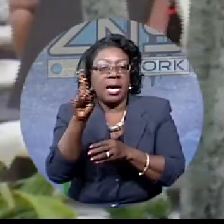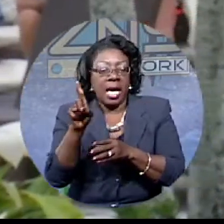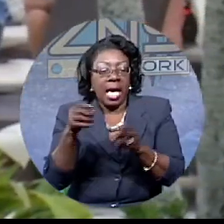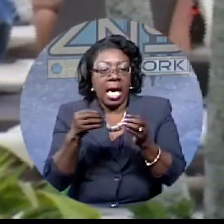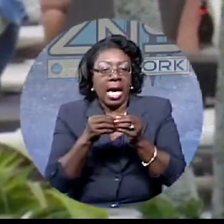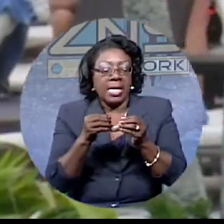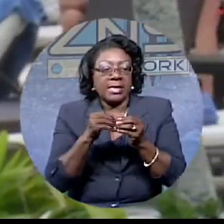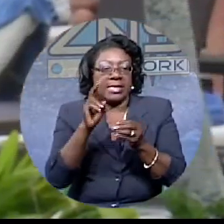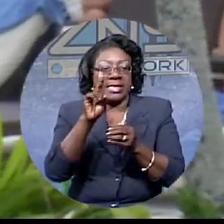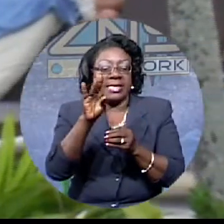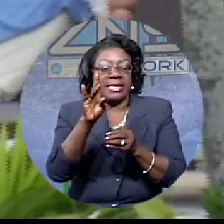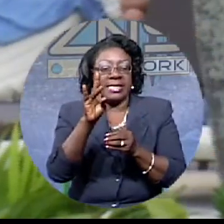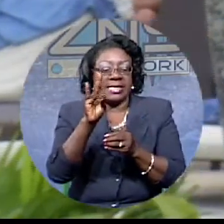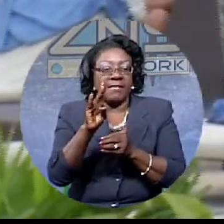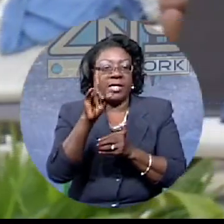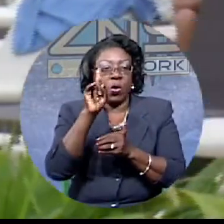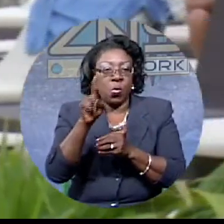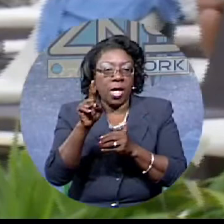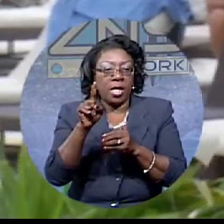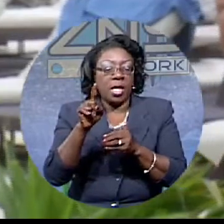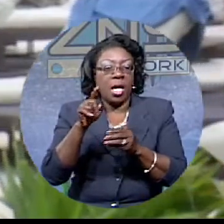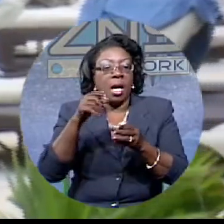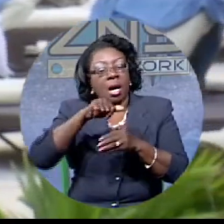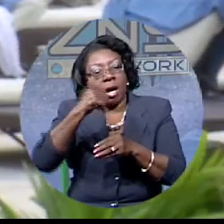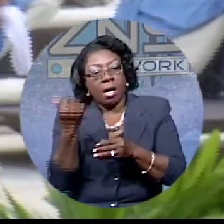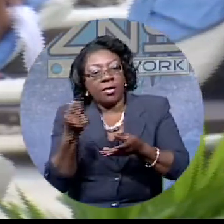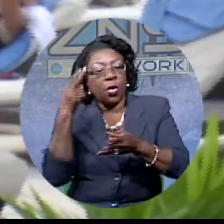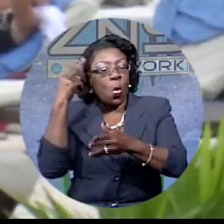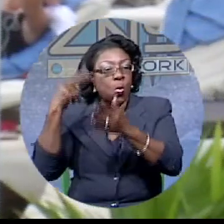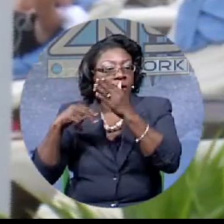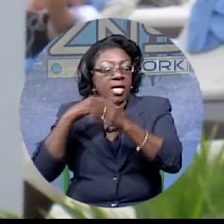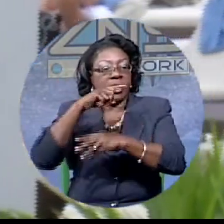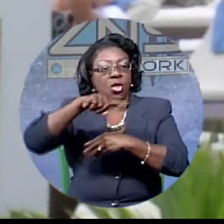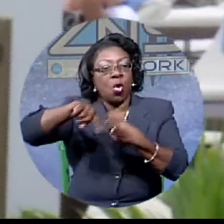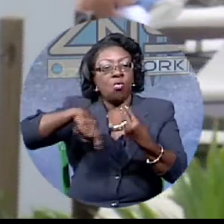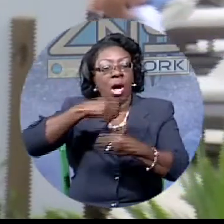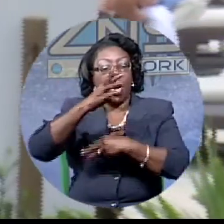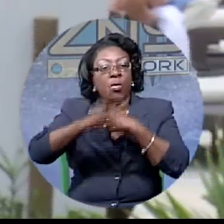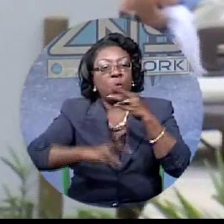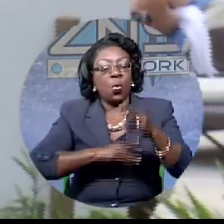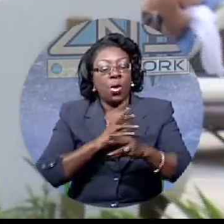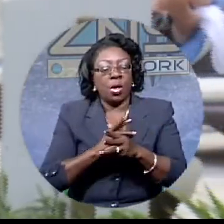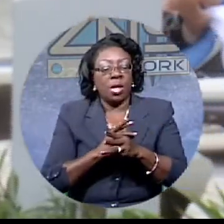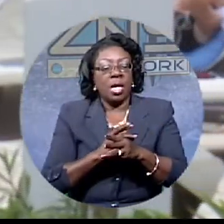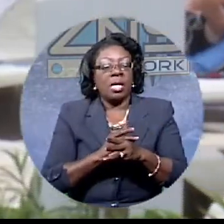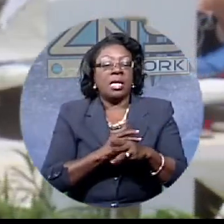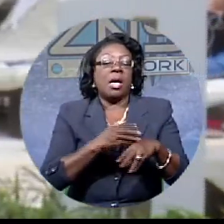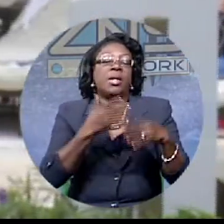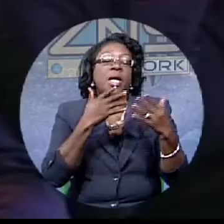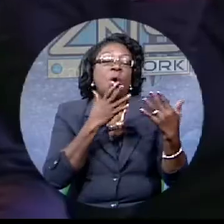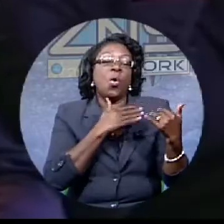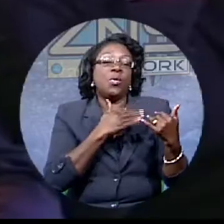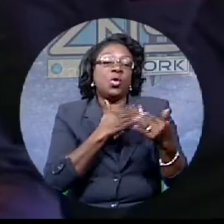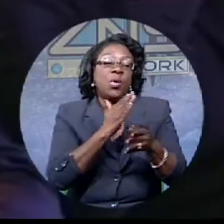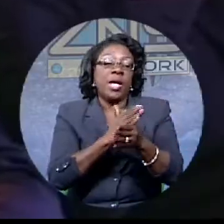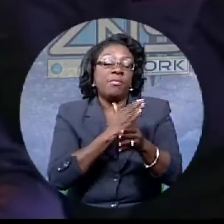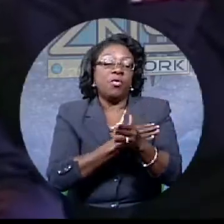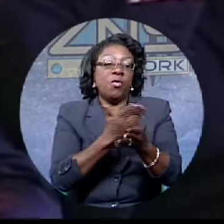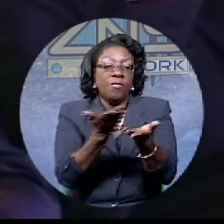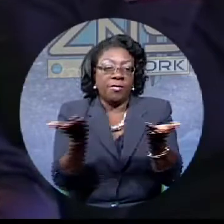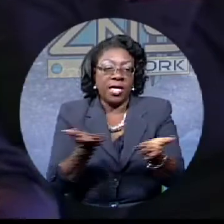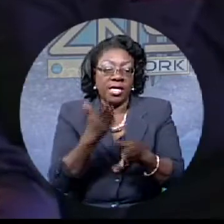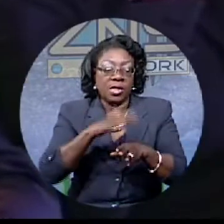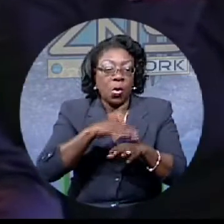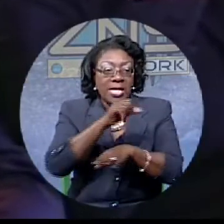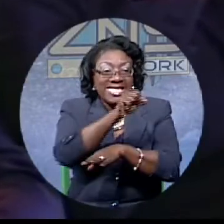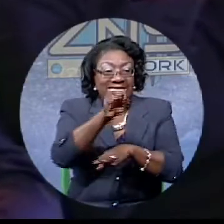hideaway used to be a favorite. Through this expansion, developers say they hope to get things back on track. The project will have a